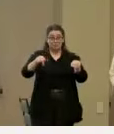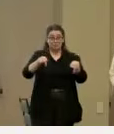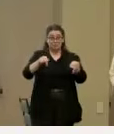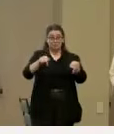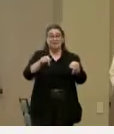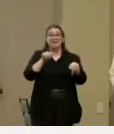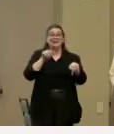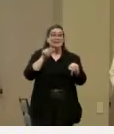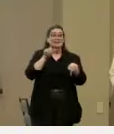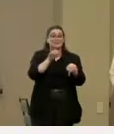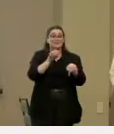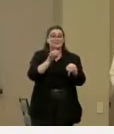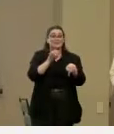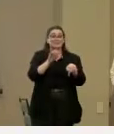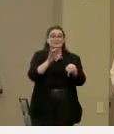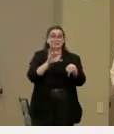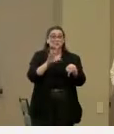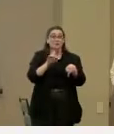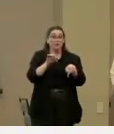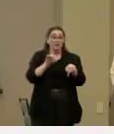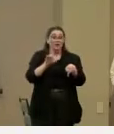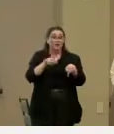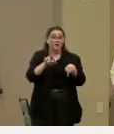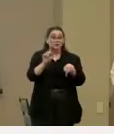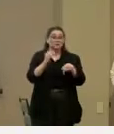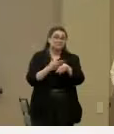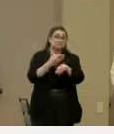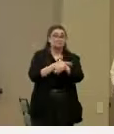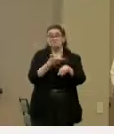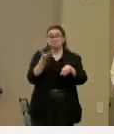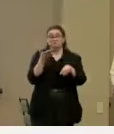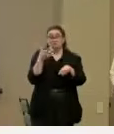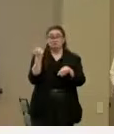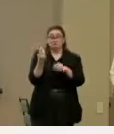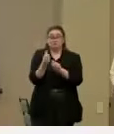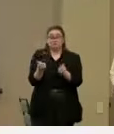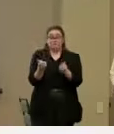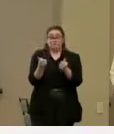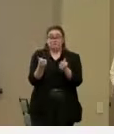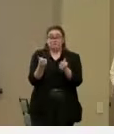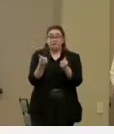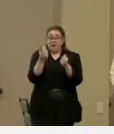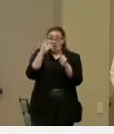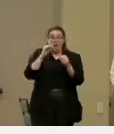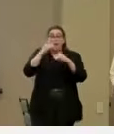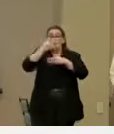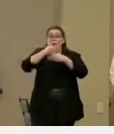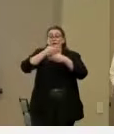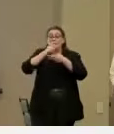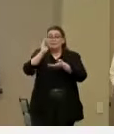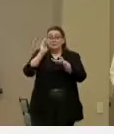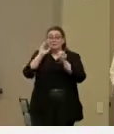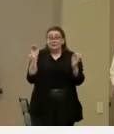lupus will get better all by itself. Why? Because there's no windows. Even that minimal